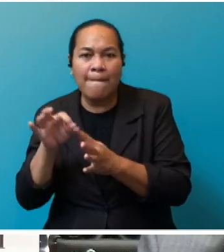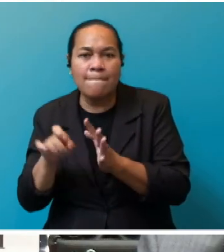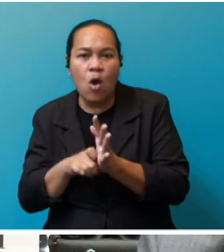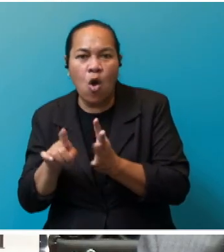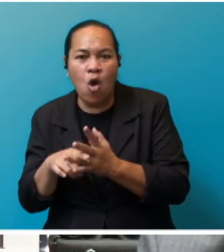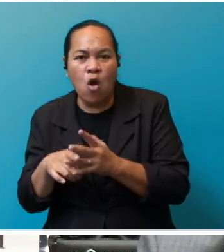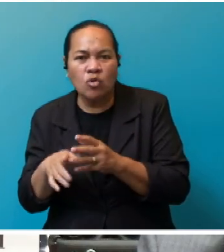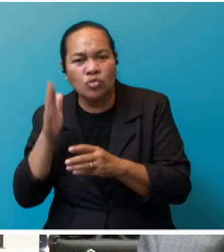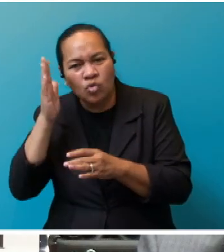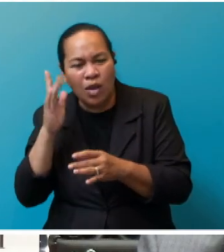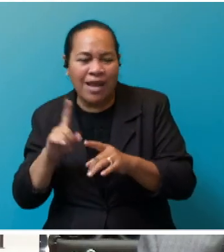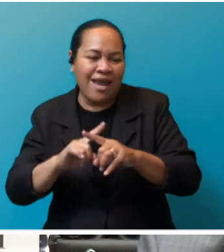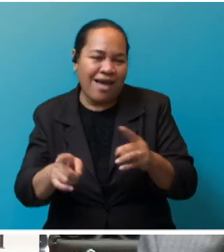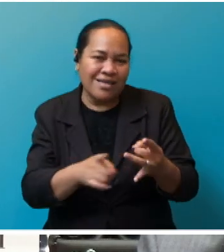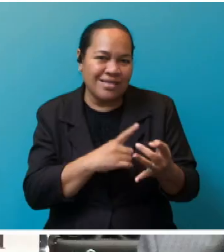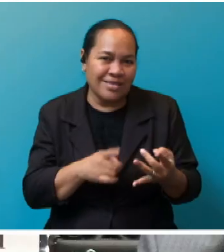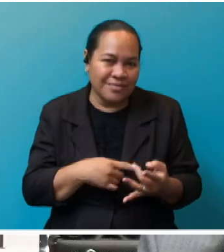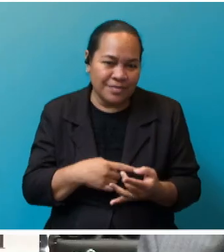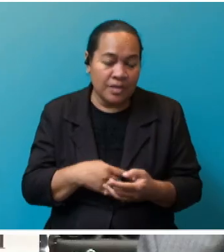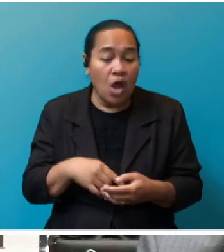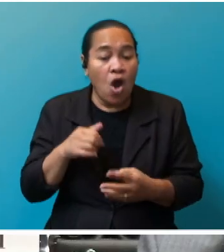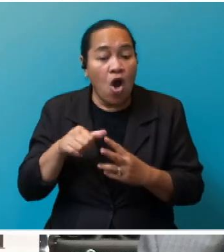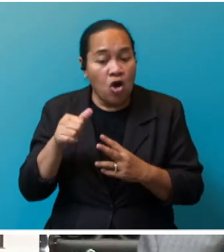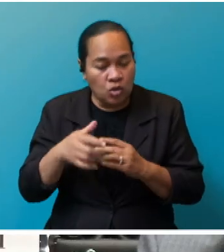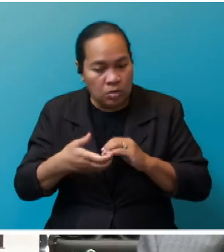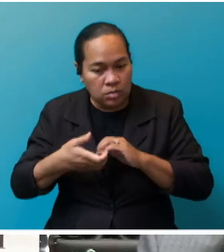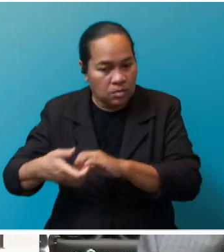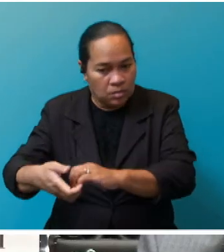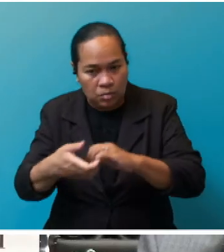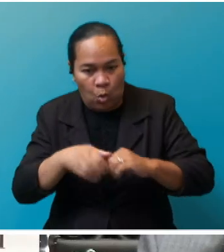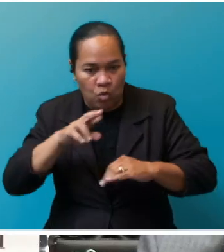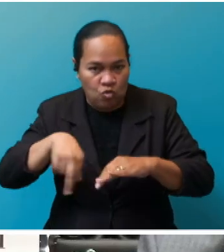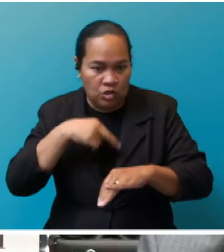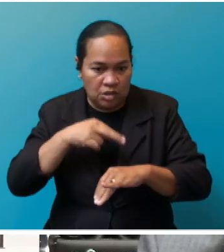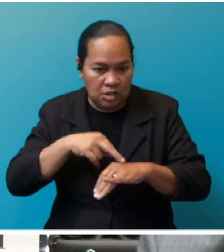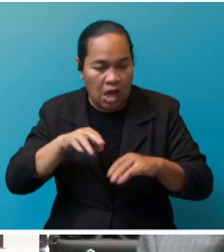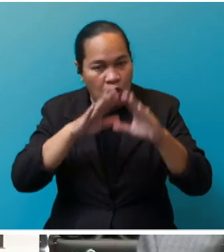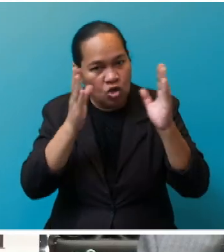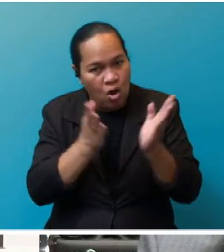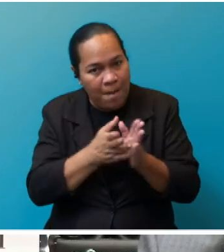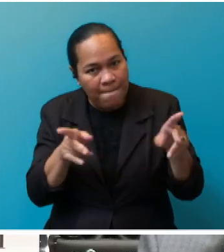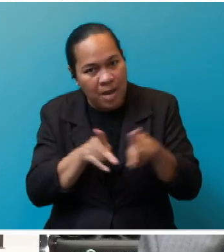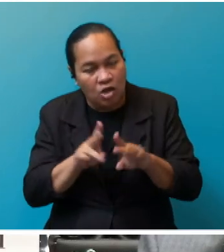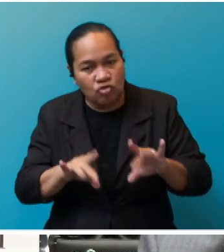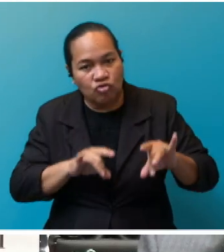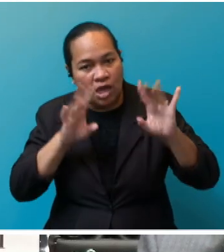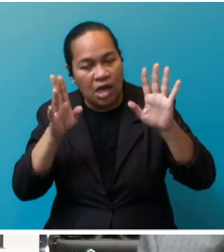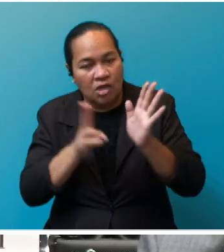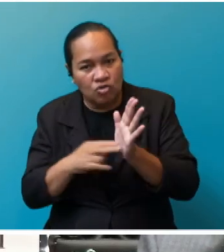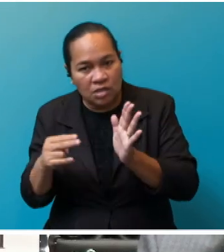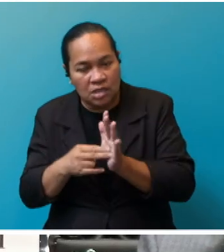Research Institute. We will also deepen our collaboration with regional and global partners, Australia, New Zealand, China, the European